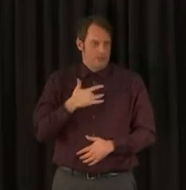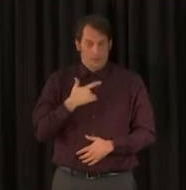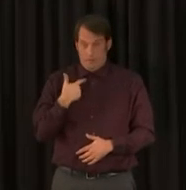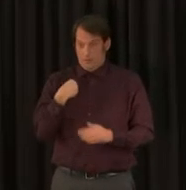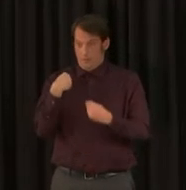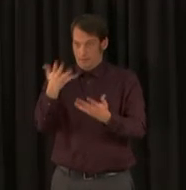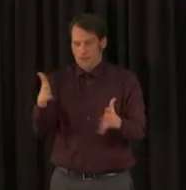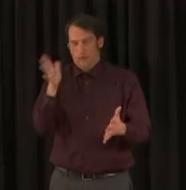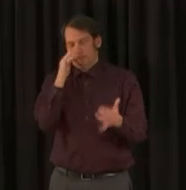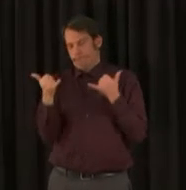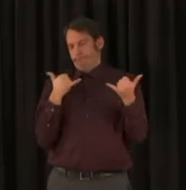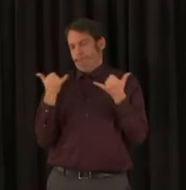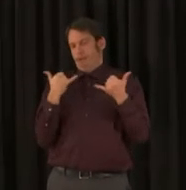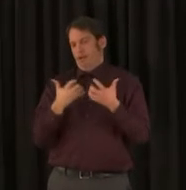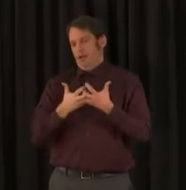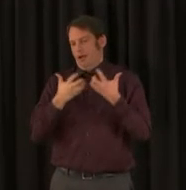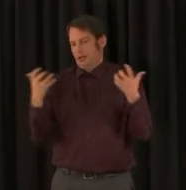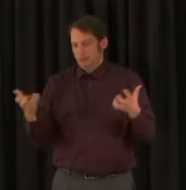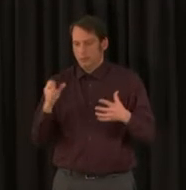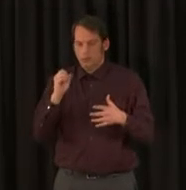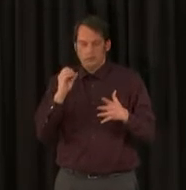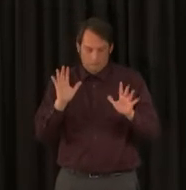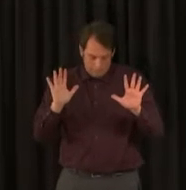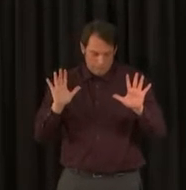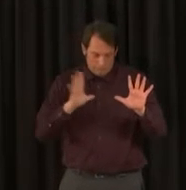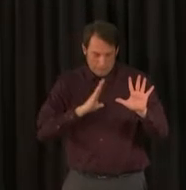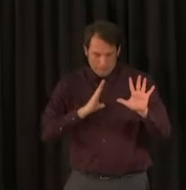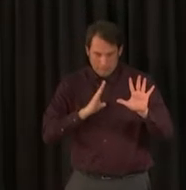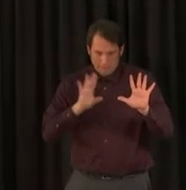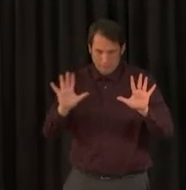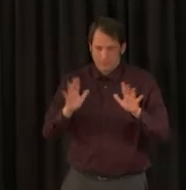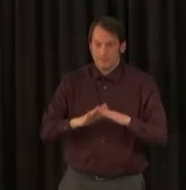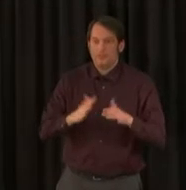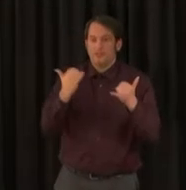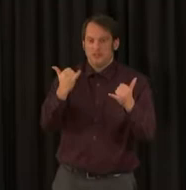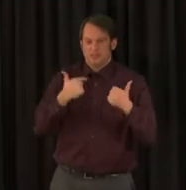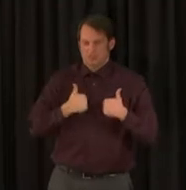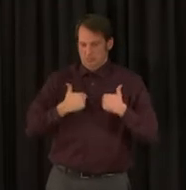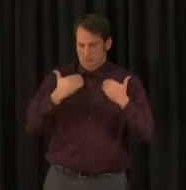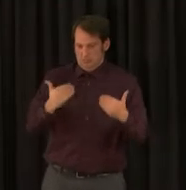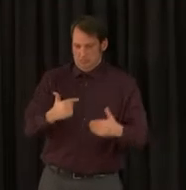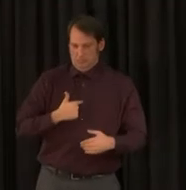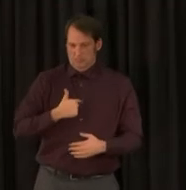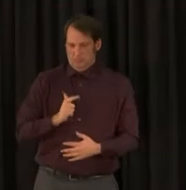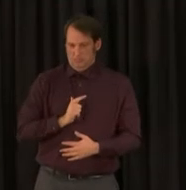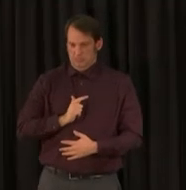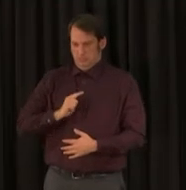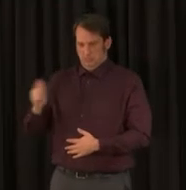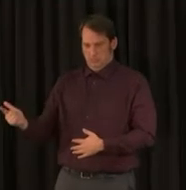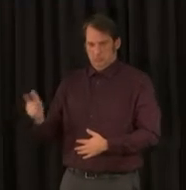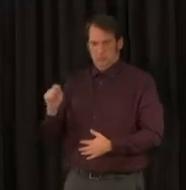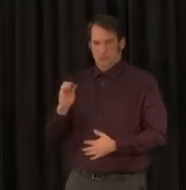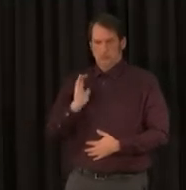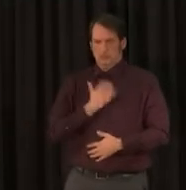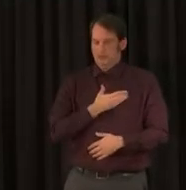email, I can respond to you so much faster, okay? So with that, I'll turn it back over to our